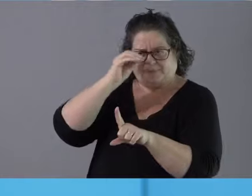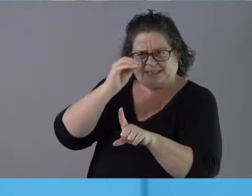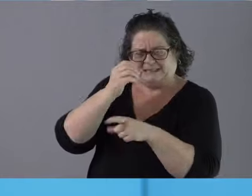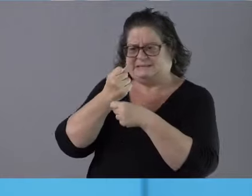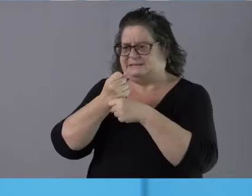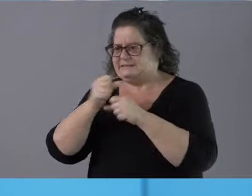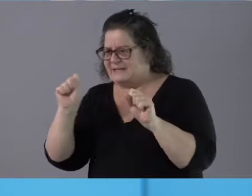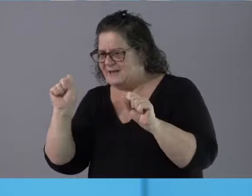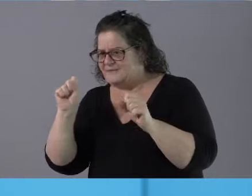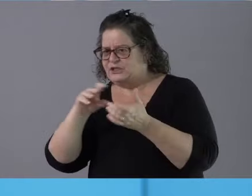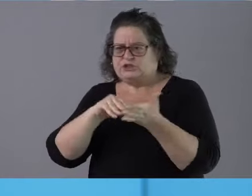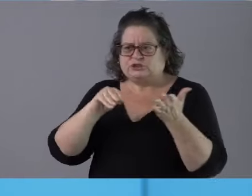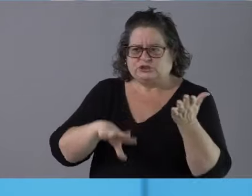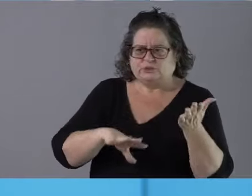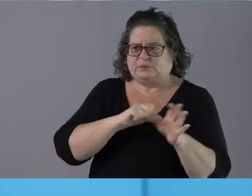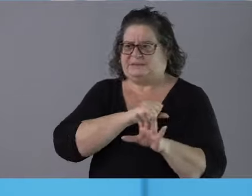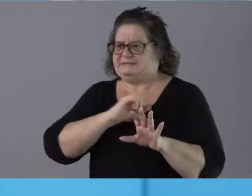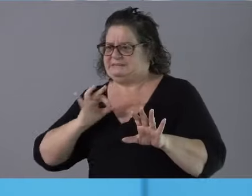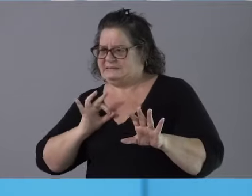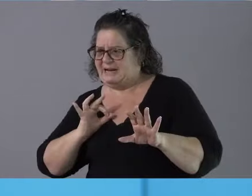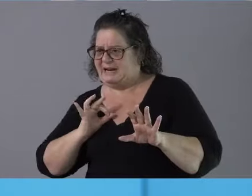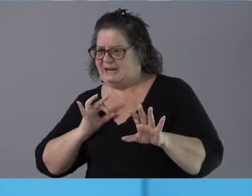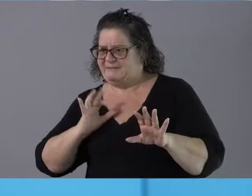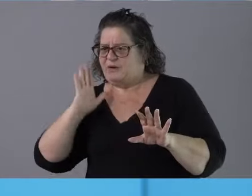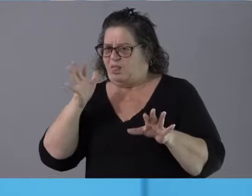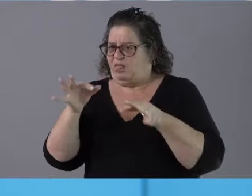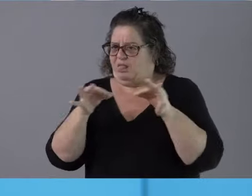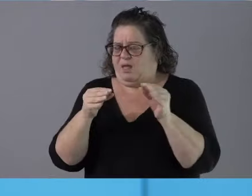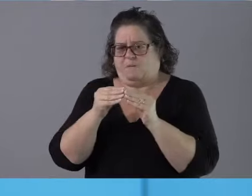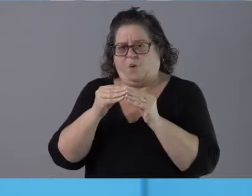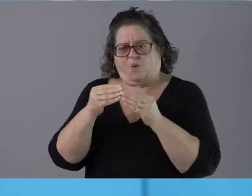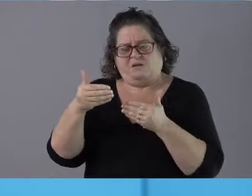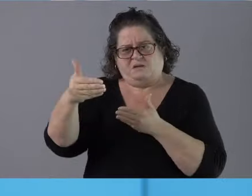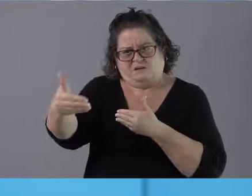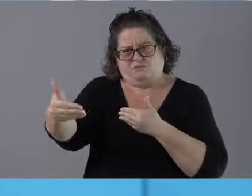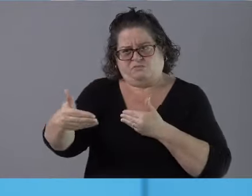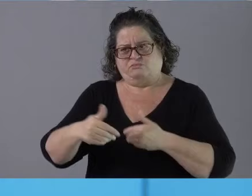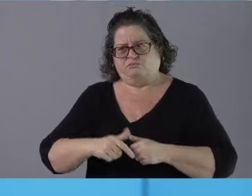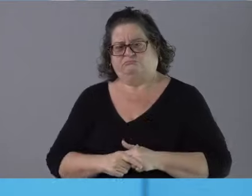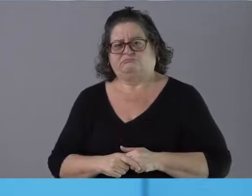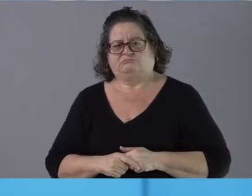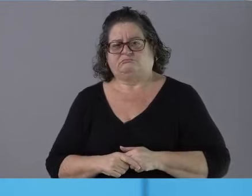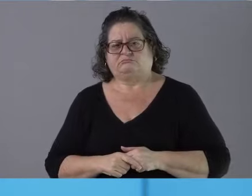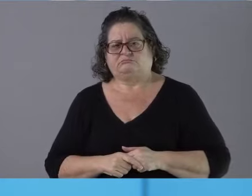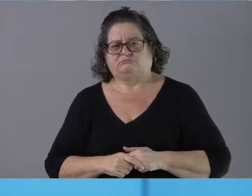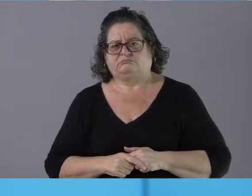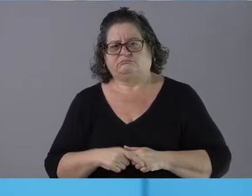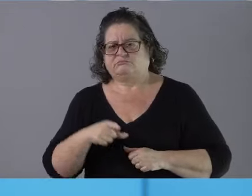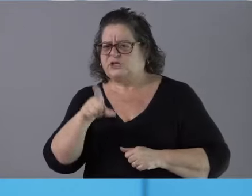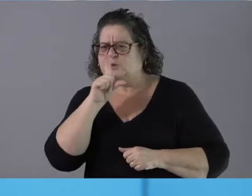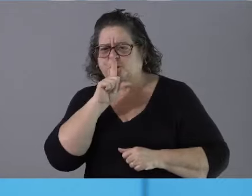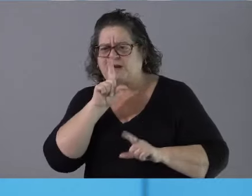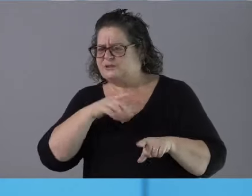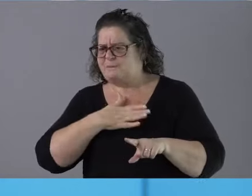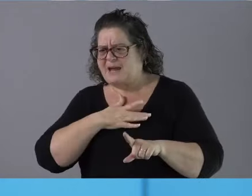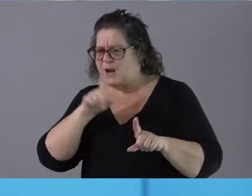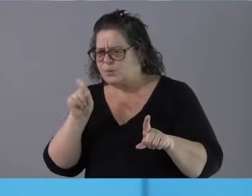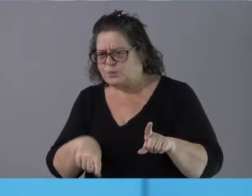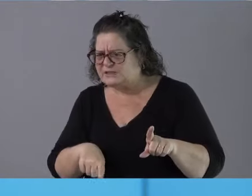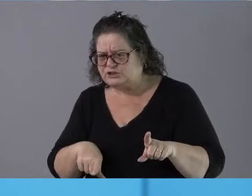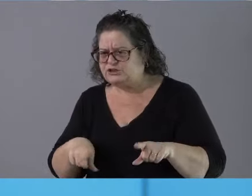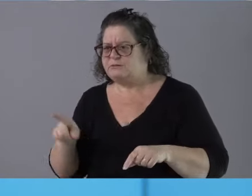our schools. There will be more to follow on that. That didn't answer the question, though, Governor. Right now, I said it will be informed by public health. Yeah,